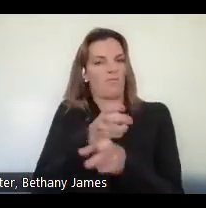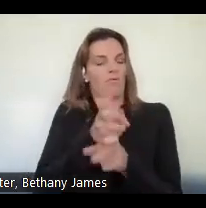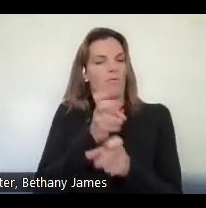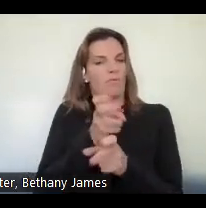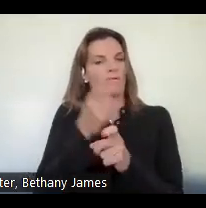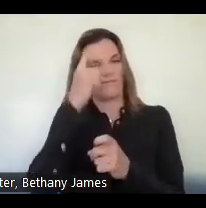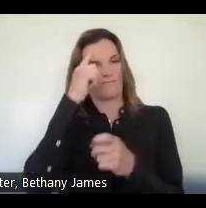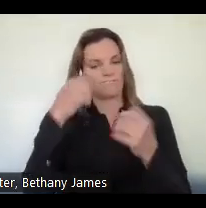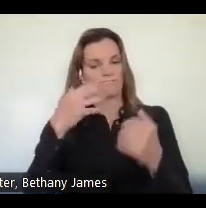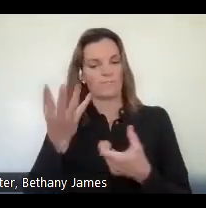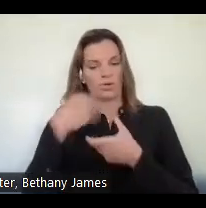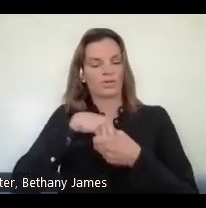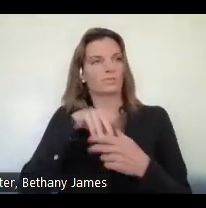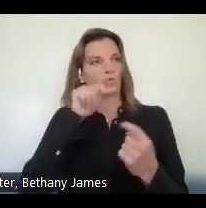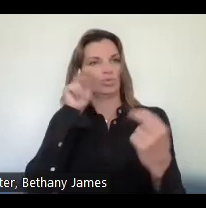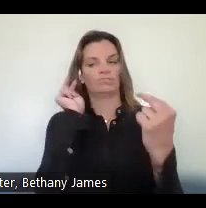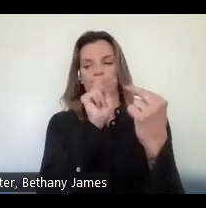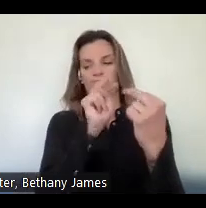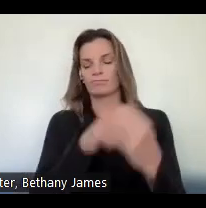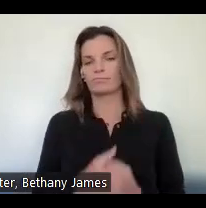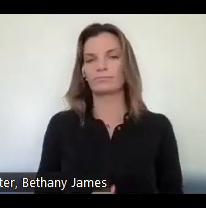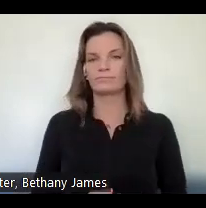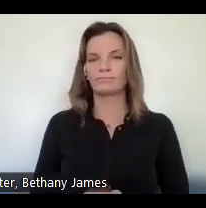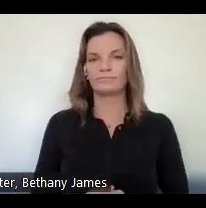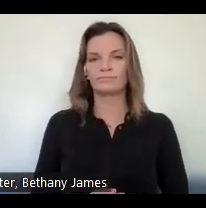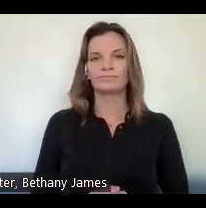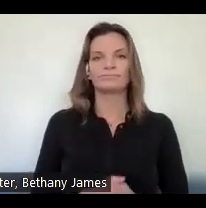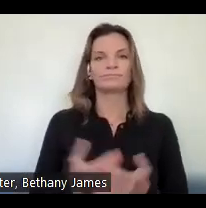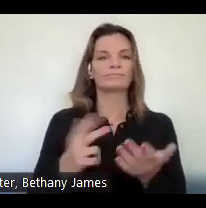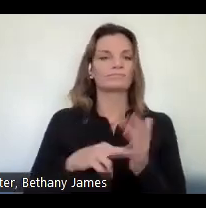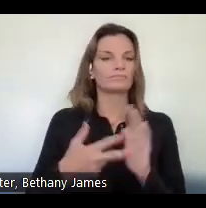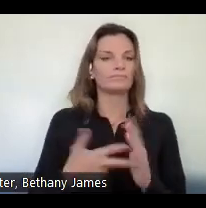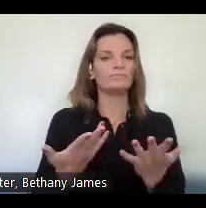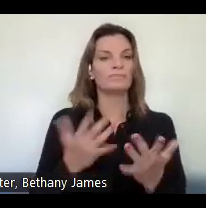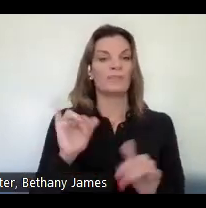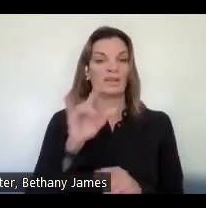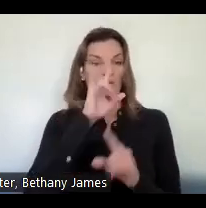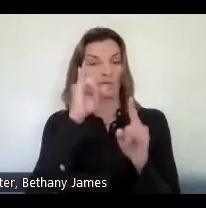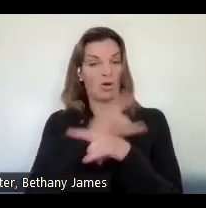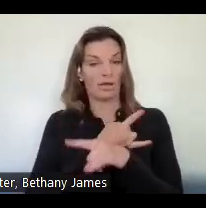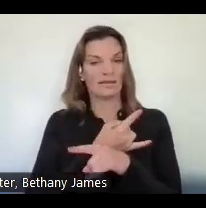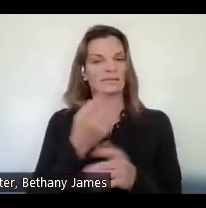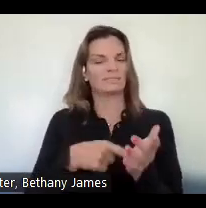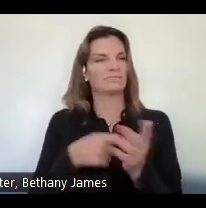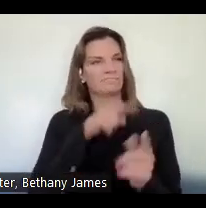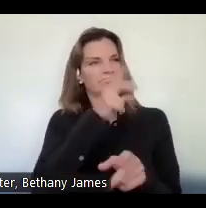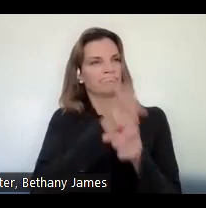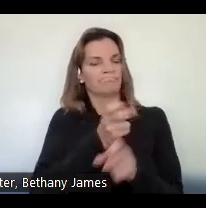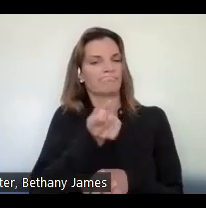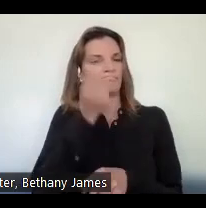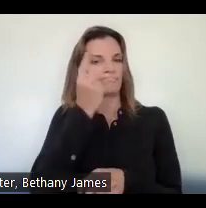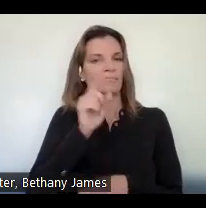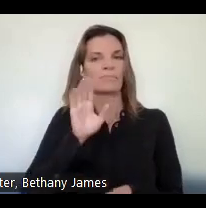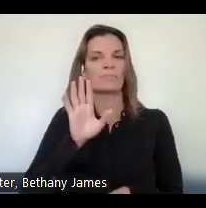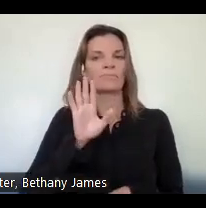way. So it's harder for them to get such things as sarcasm. Their tone of voice tends